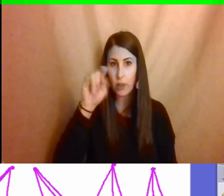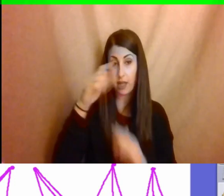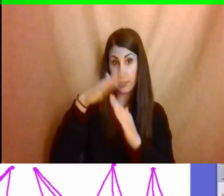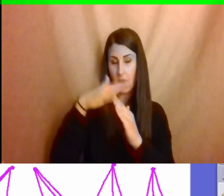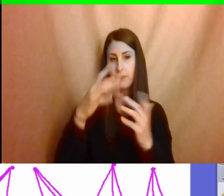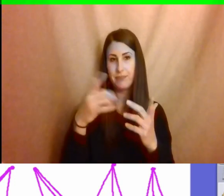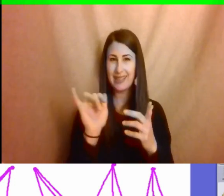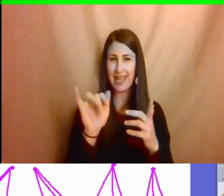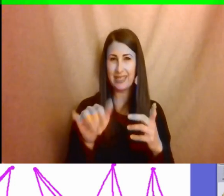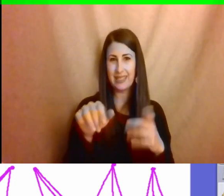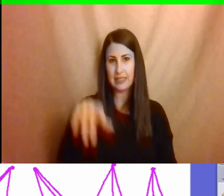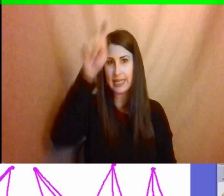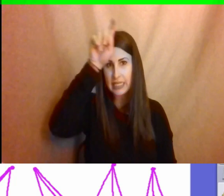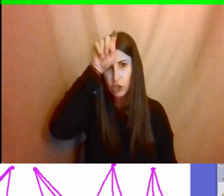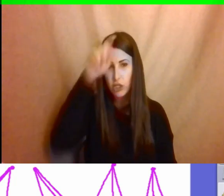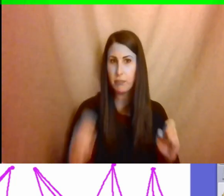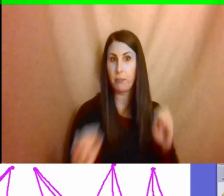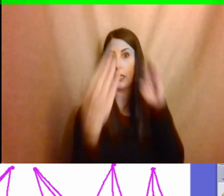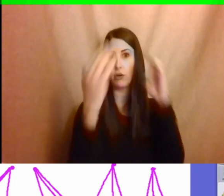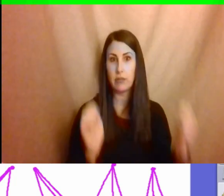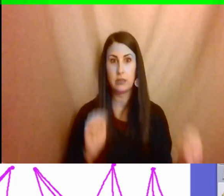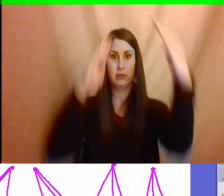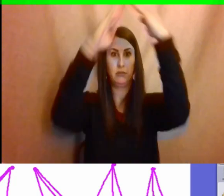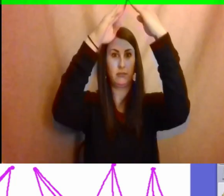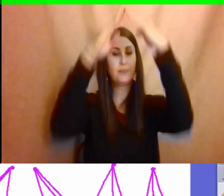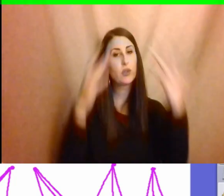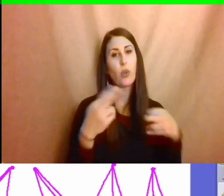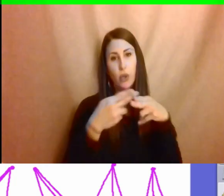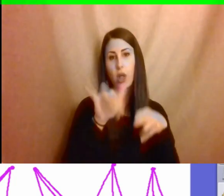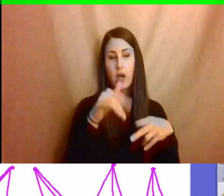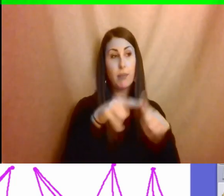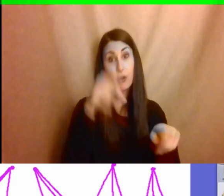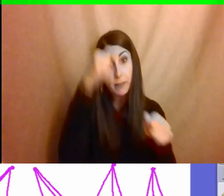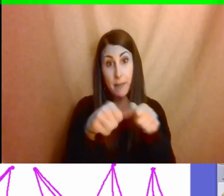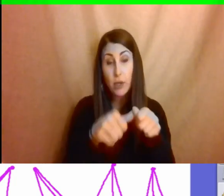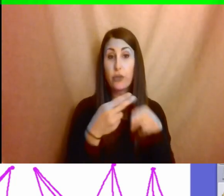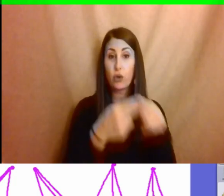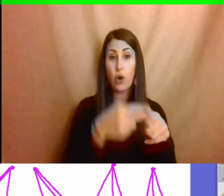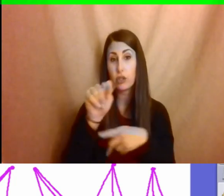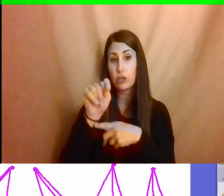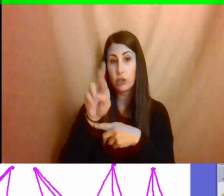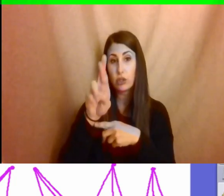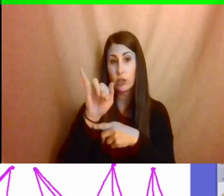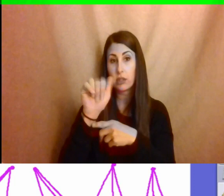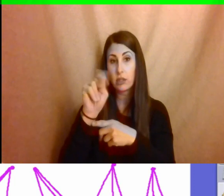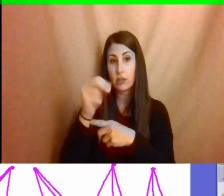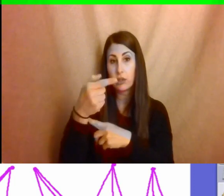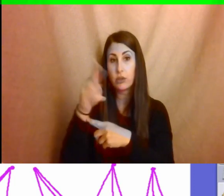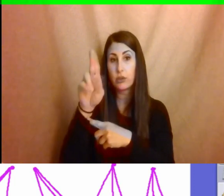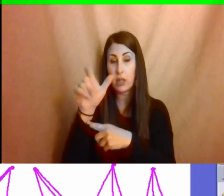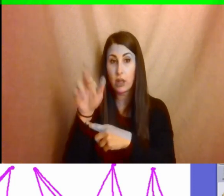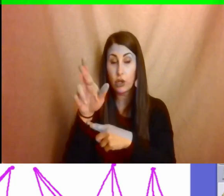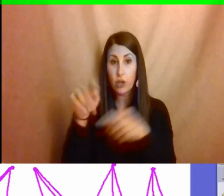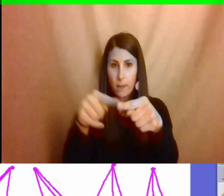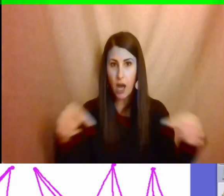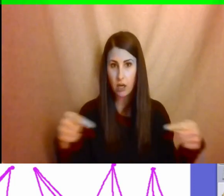a triangle. Now the square pyramid, pyramids come up to a point, but it's called a square pyramid. Oh, that means